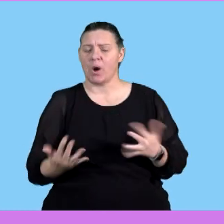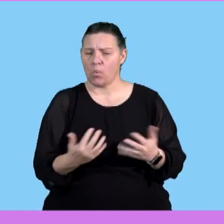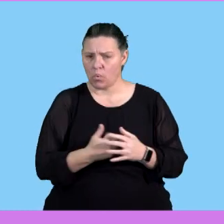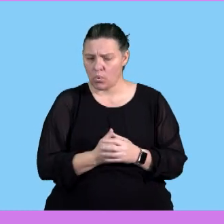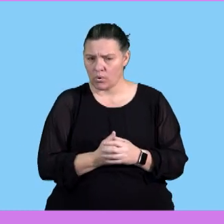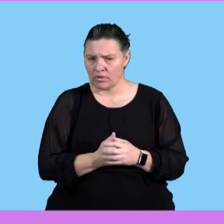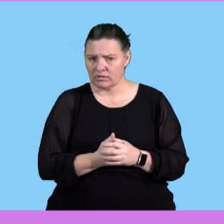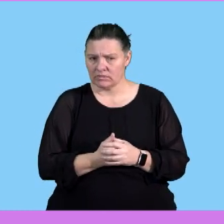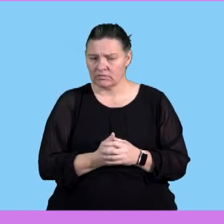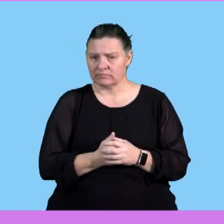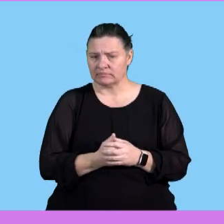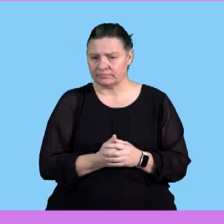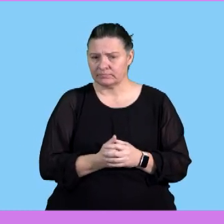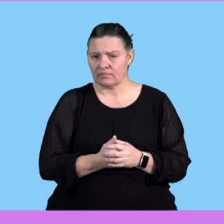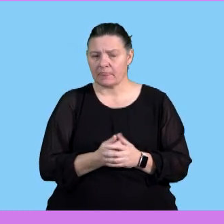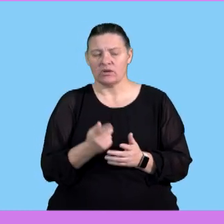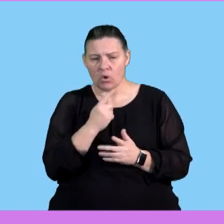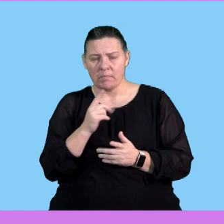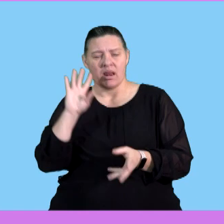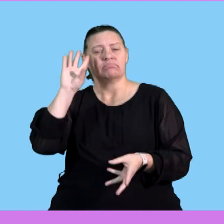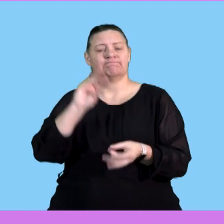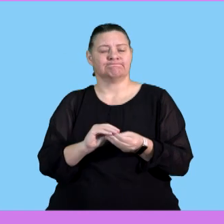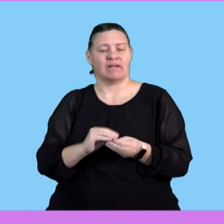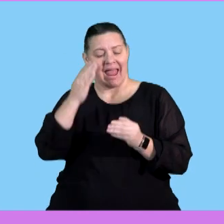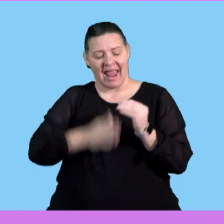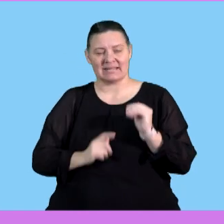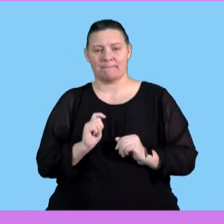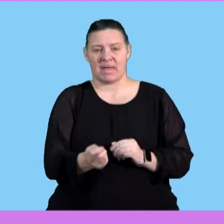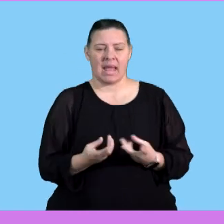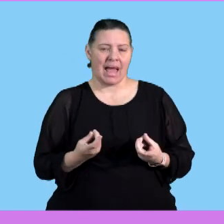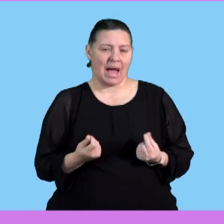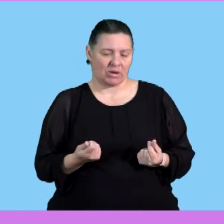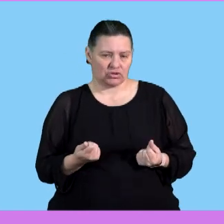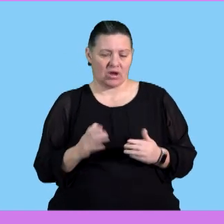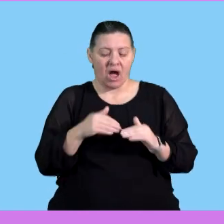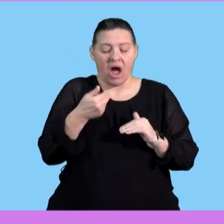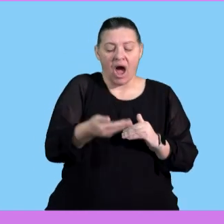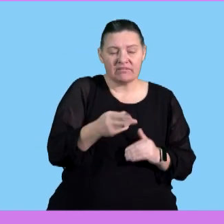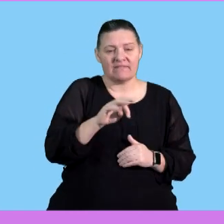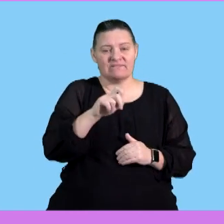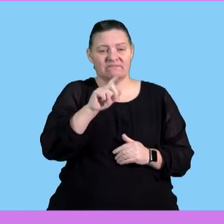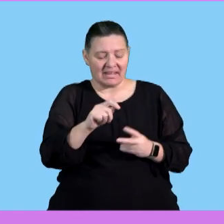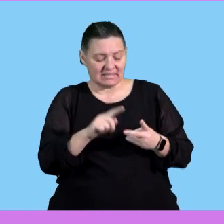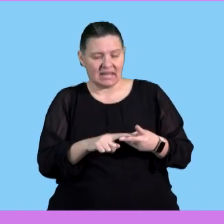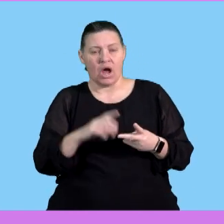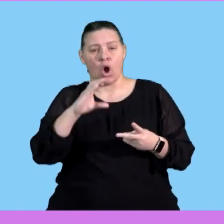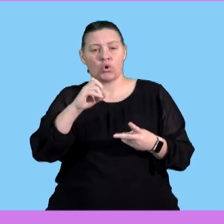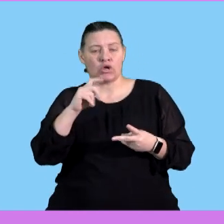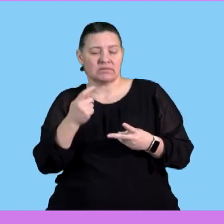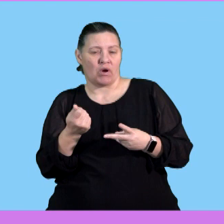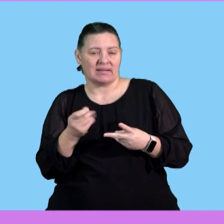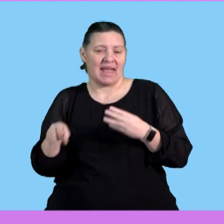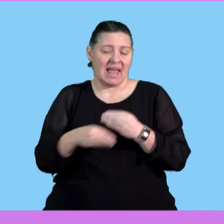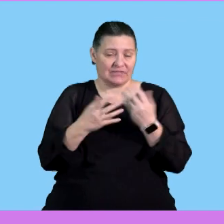The total due meaning is the total amount that you will be paying at the end after the VAT and the cost price has